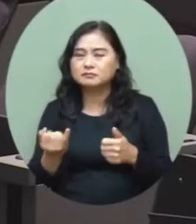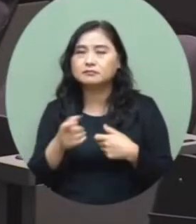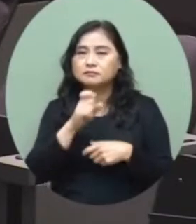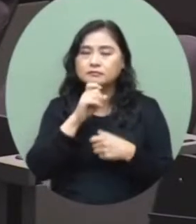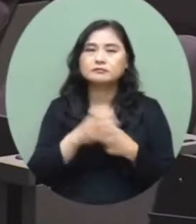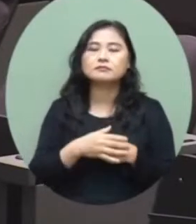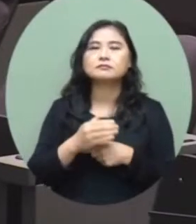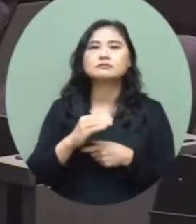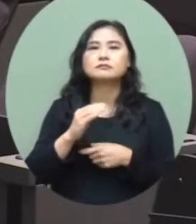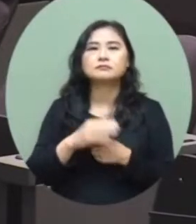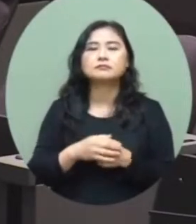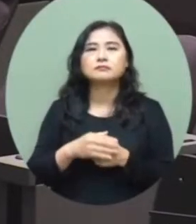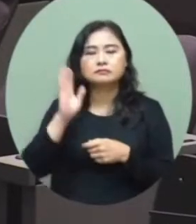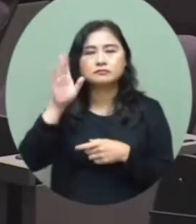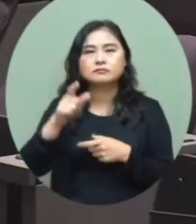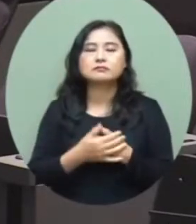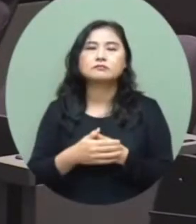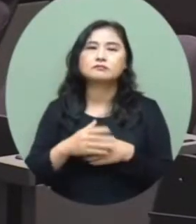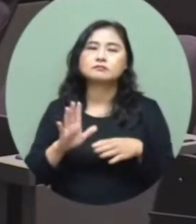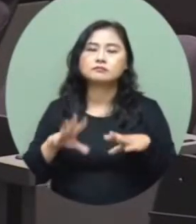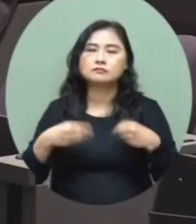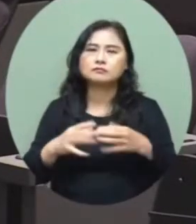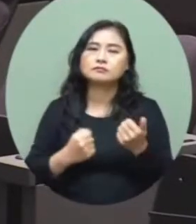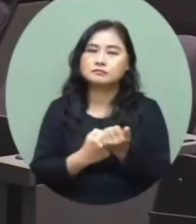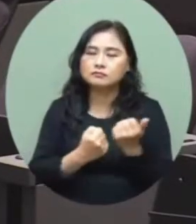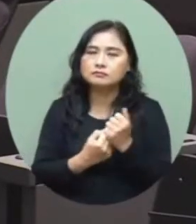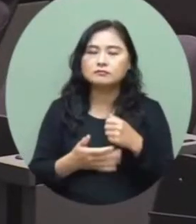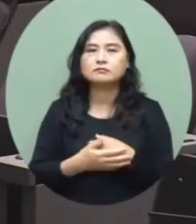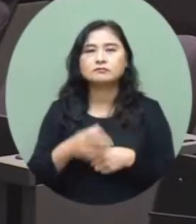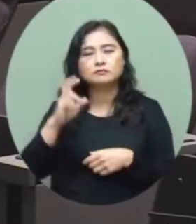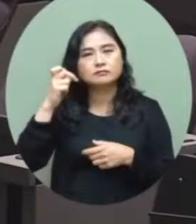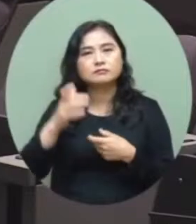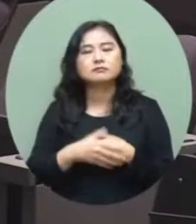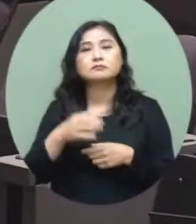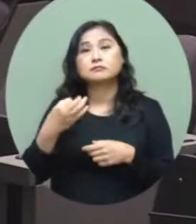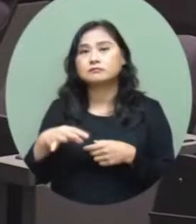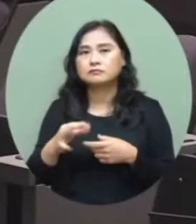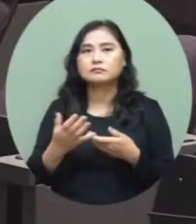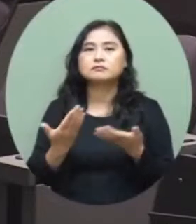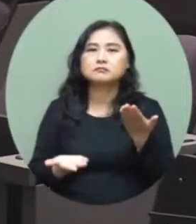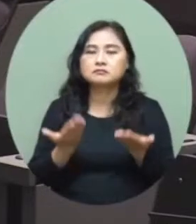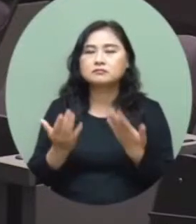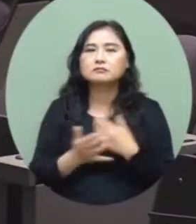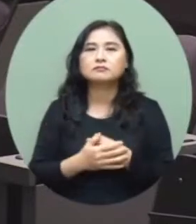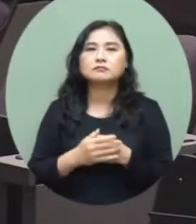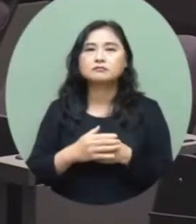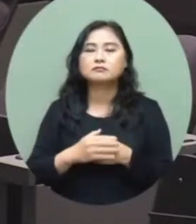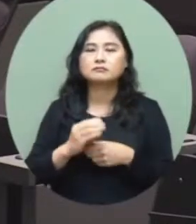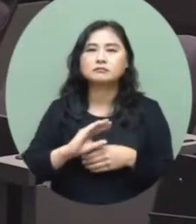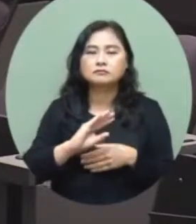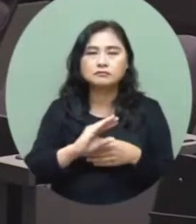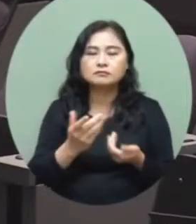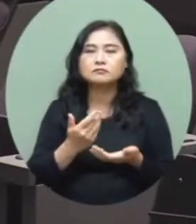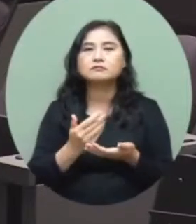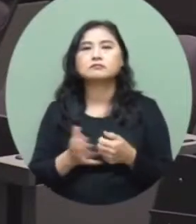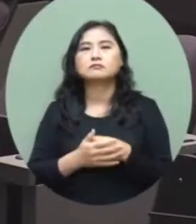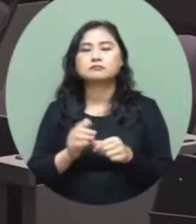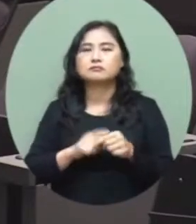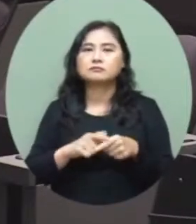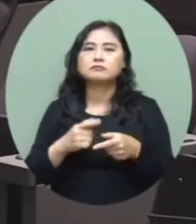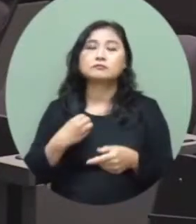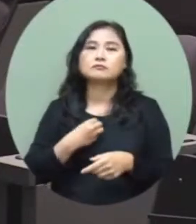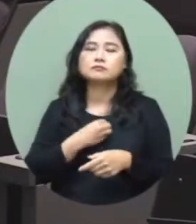of the disease, and therefore, would you be providing more support to those who have recovered from the disease? For example, would there be